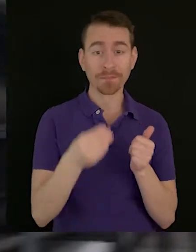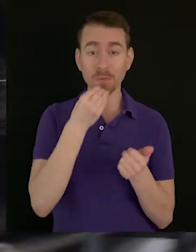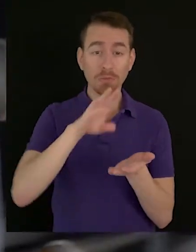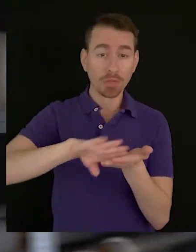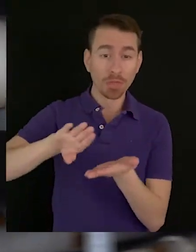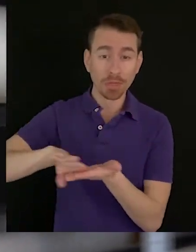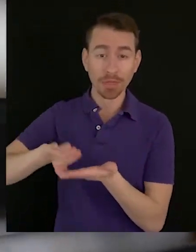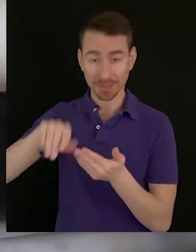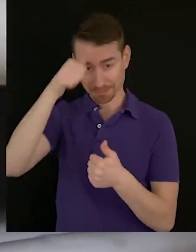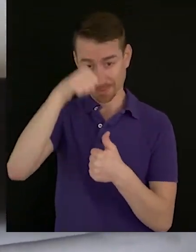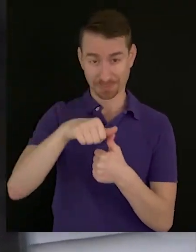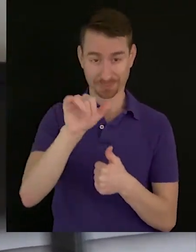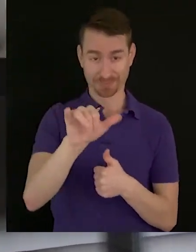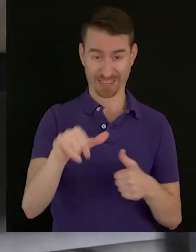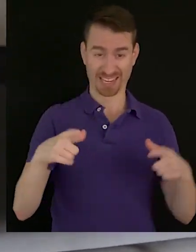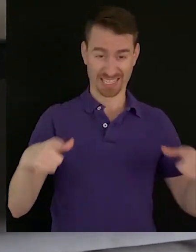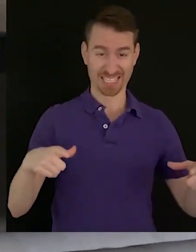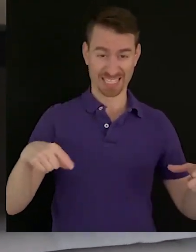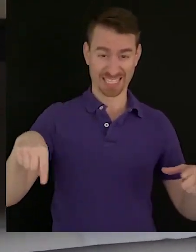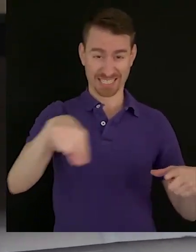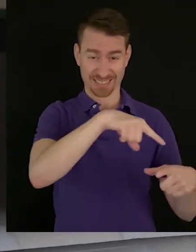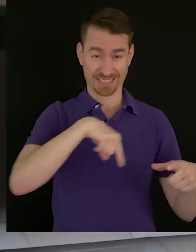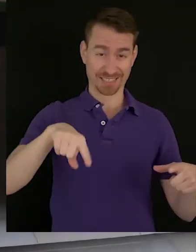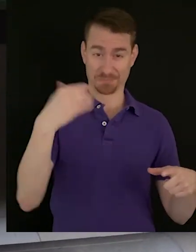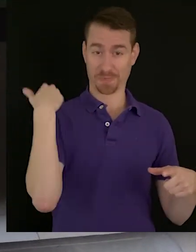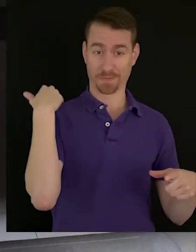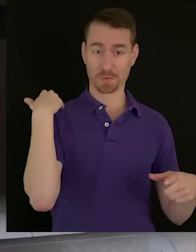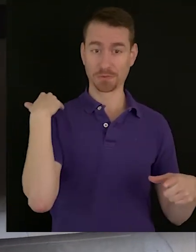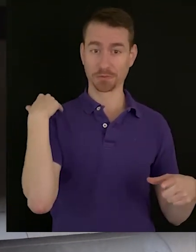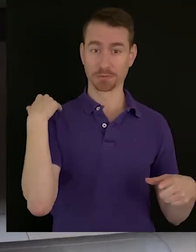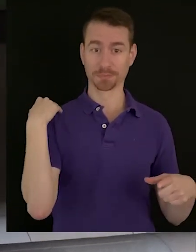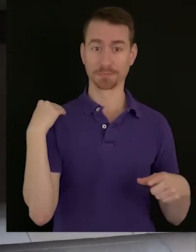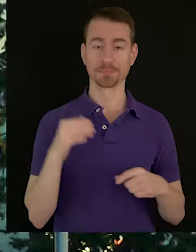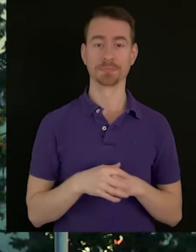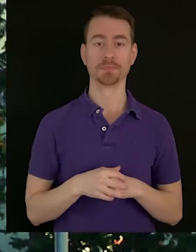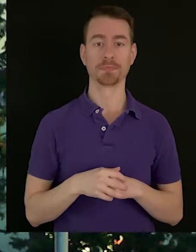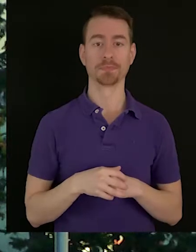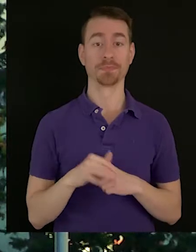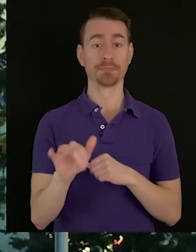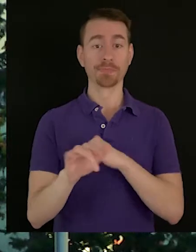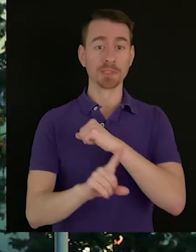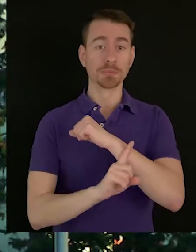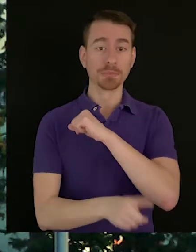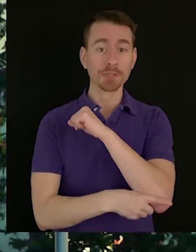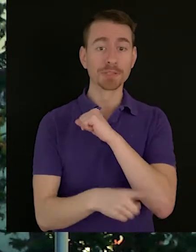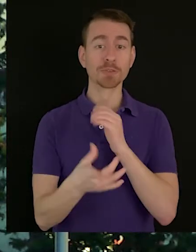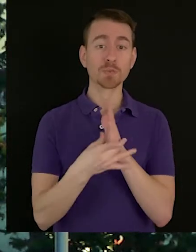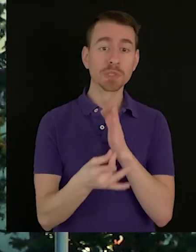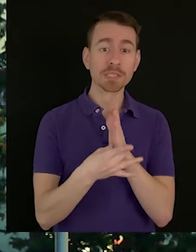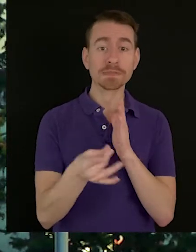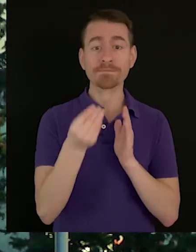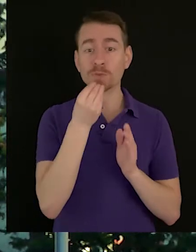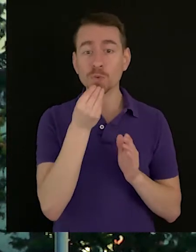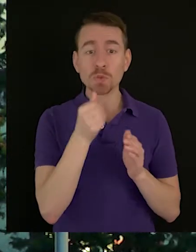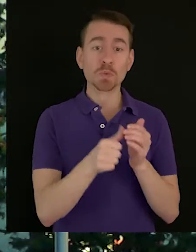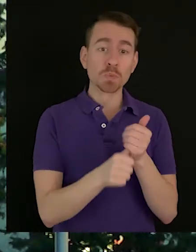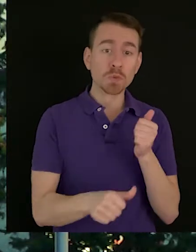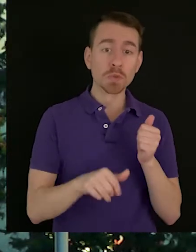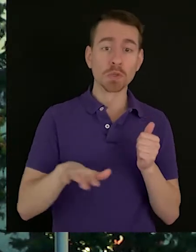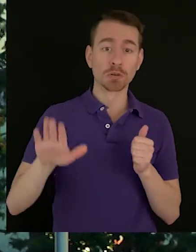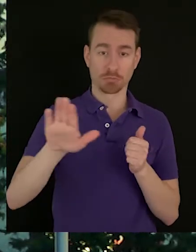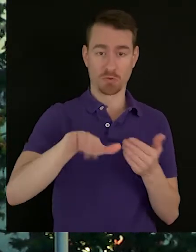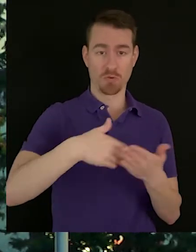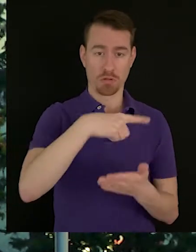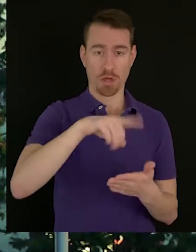it or not, there are valuable resources in wastewater, and I'm going to be telling you about how we turn them into useful products. One thing you